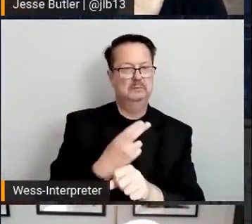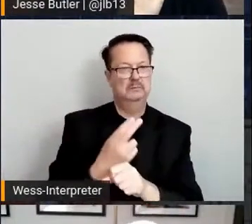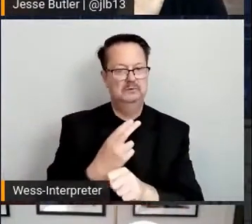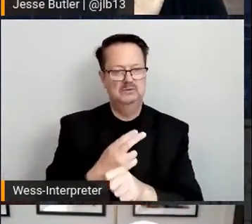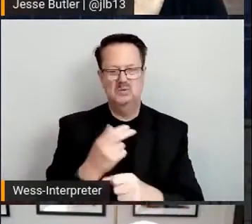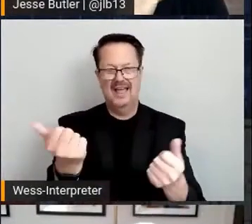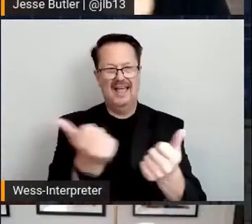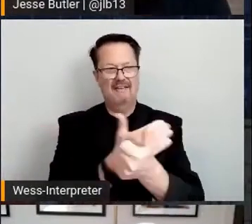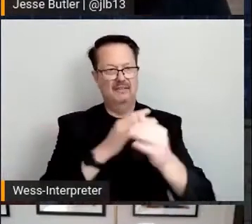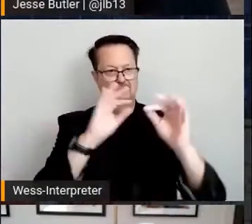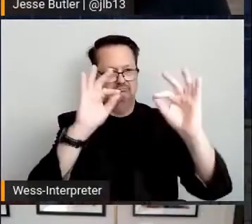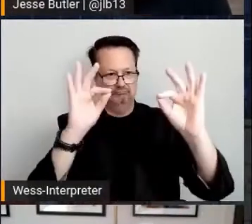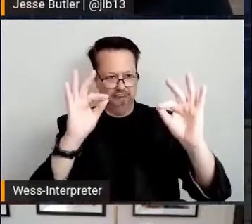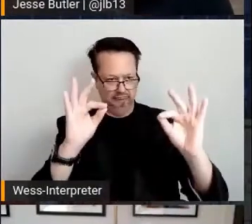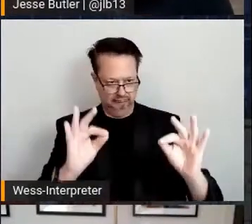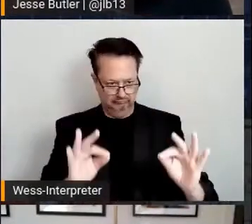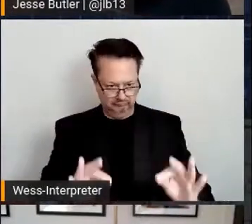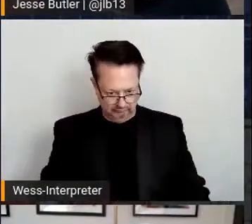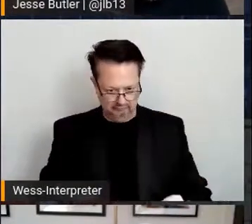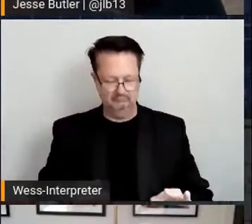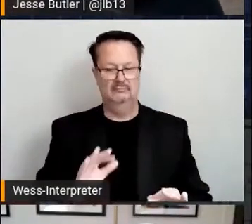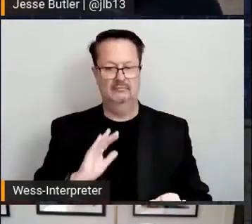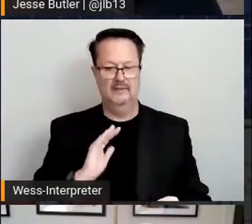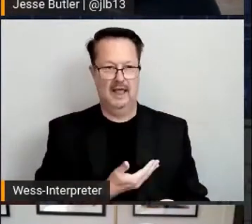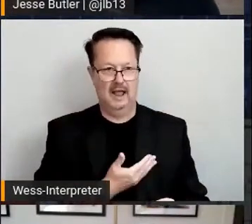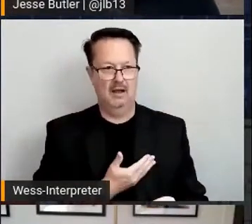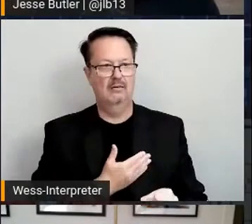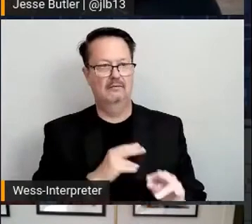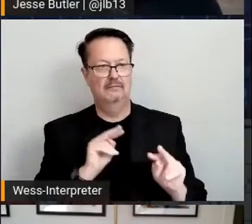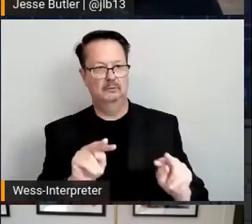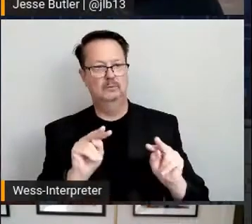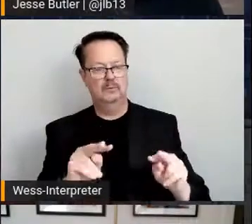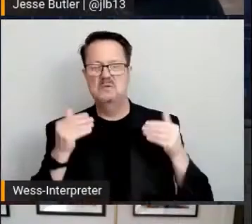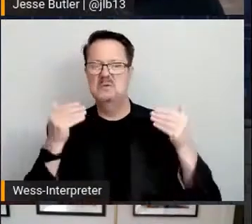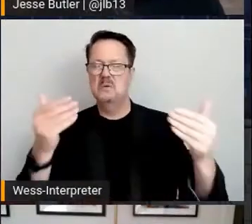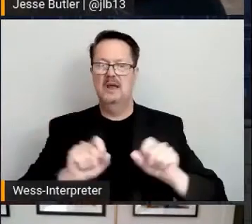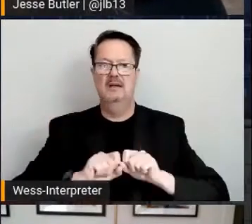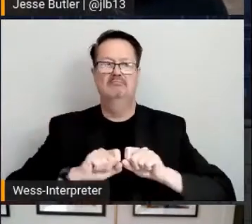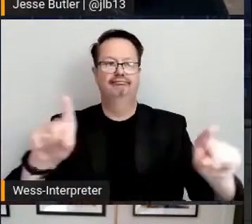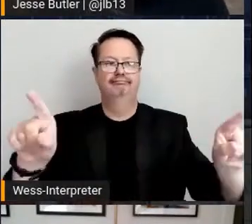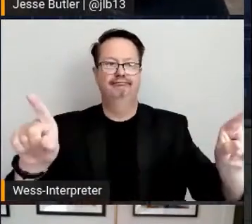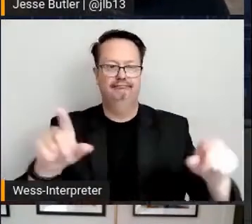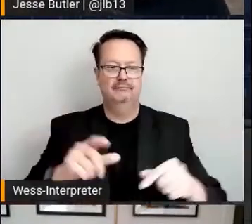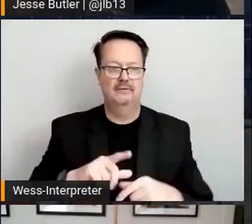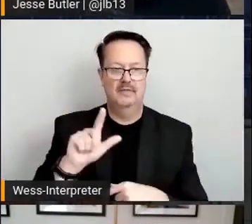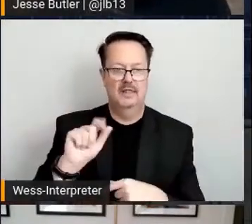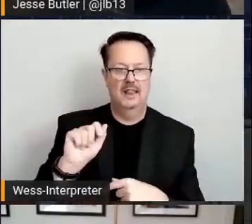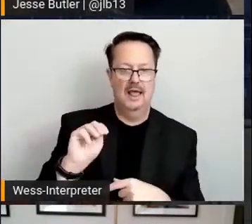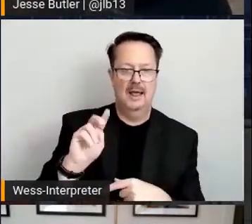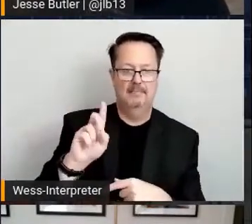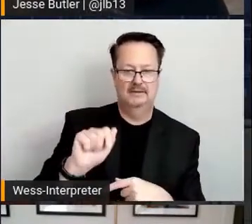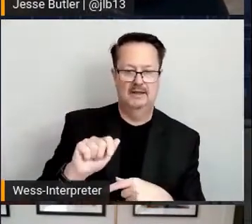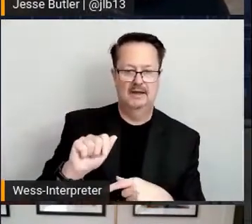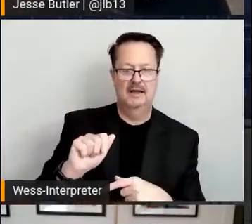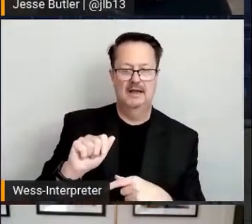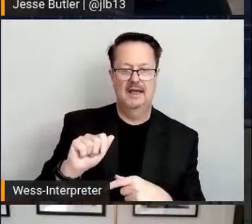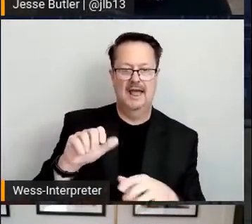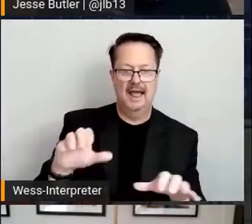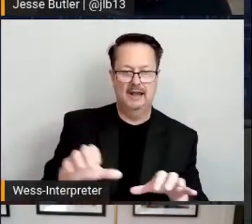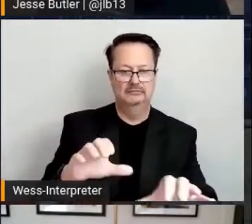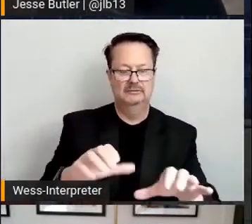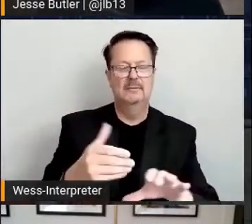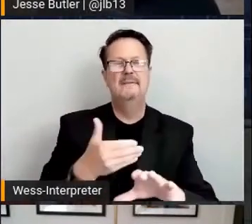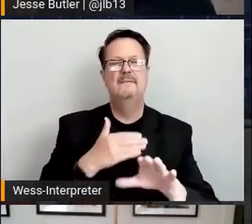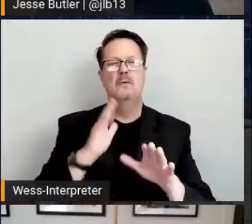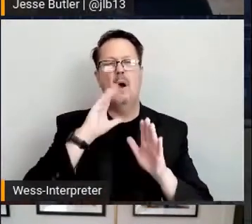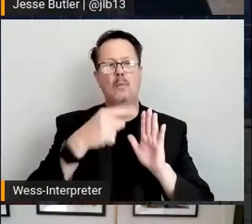everything is OK from our side. We can go ahead and deploy the Lambda functions. So before, let me show